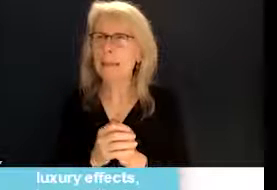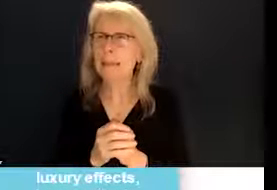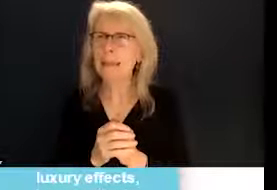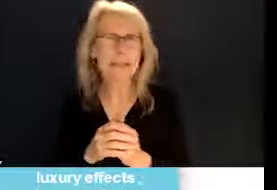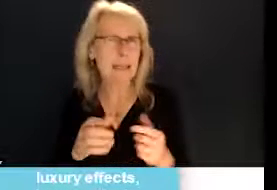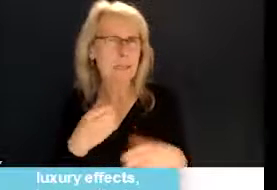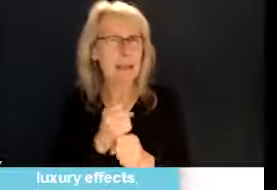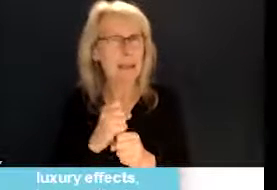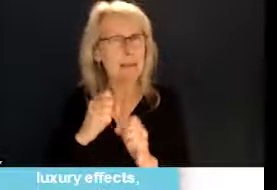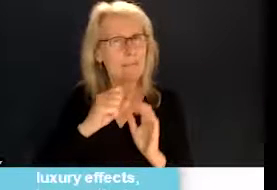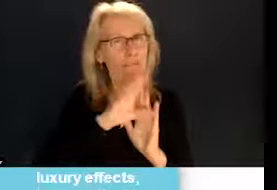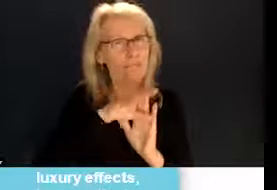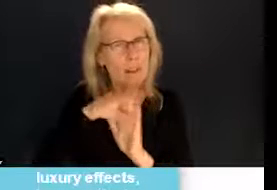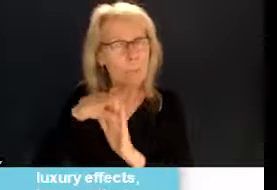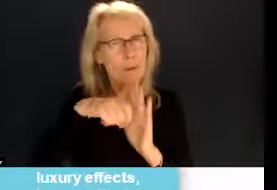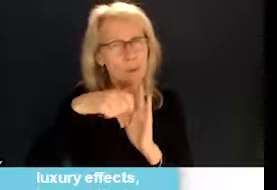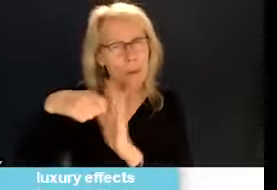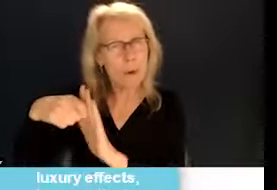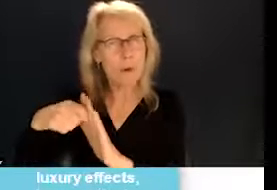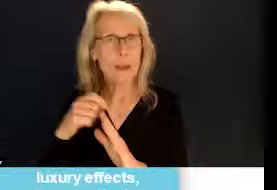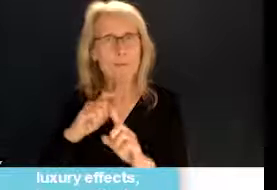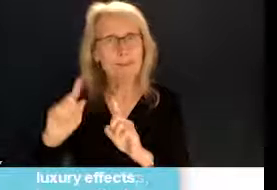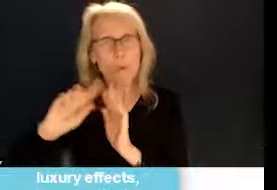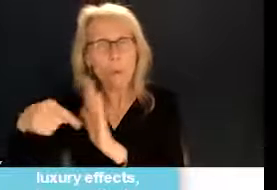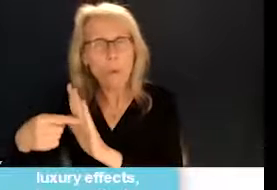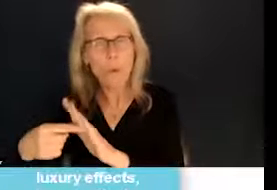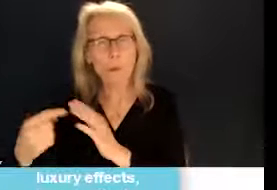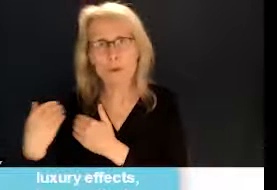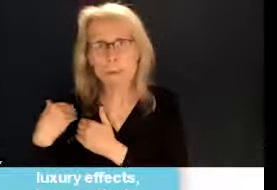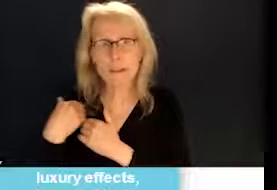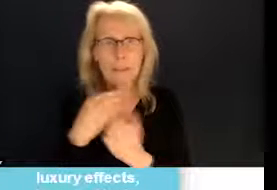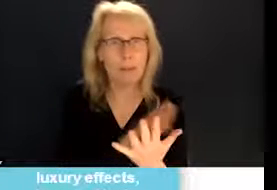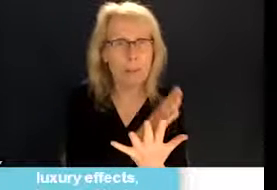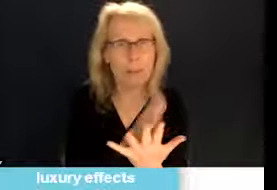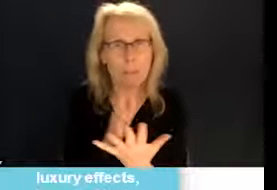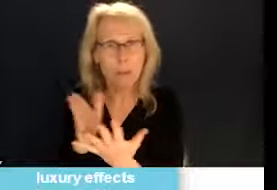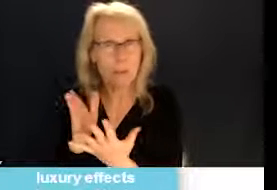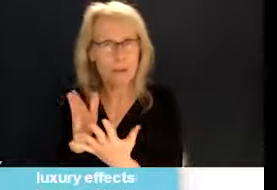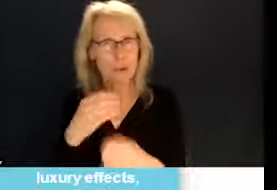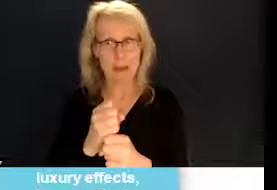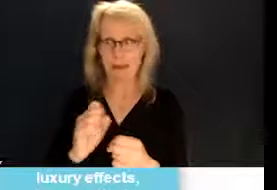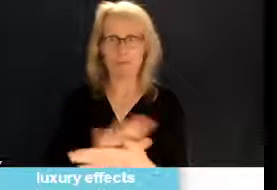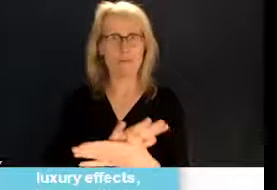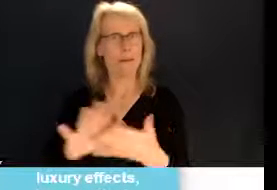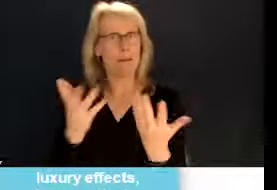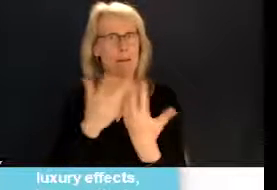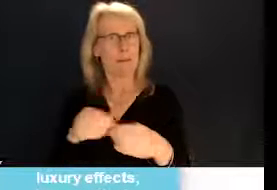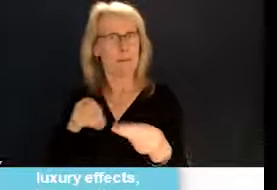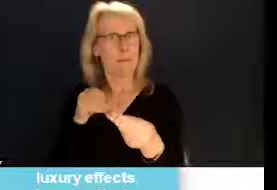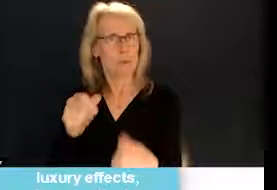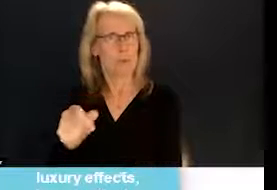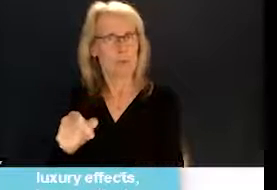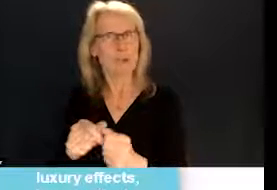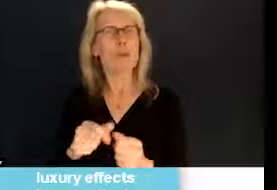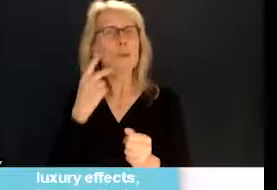film. We are all part of a production team, and everybody has a role in the production team. Yes, you see the